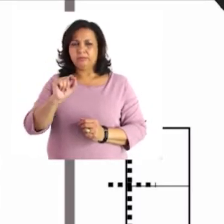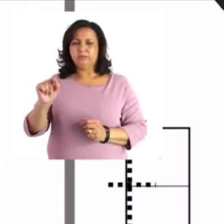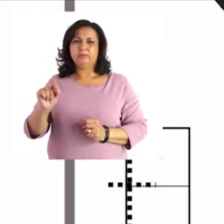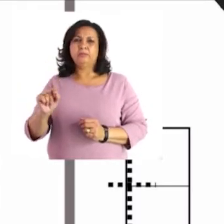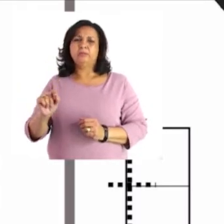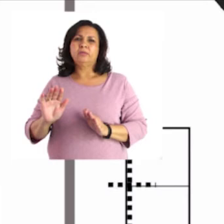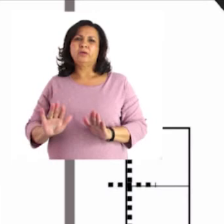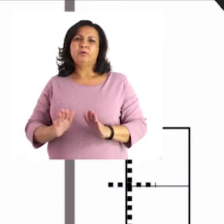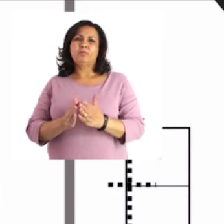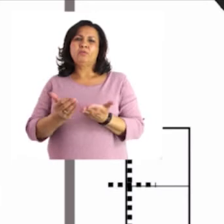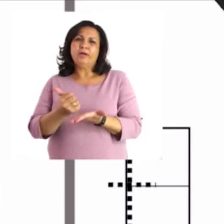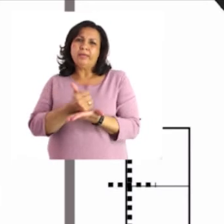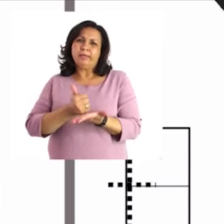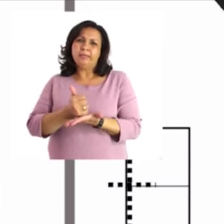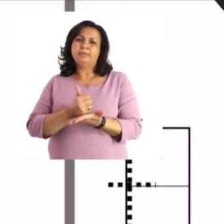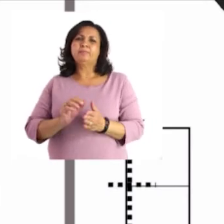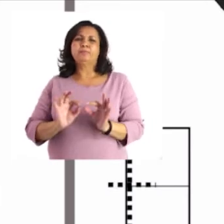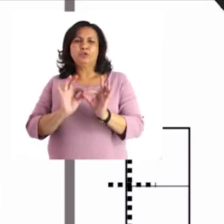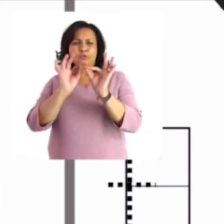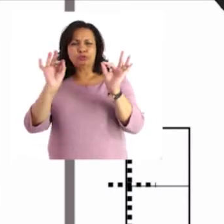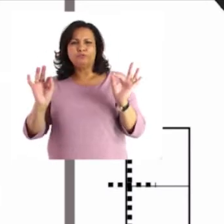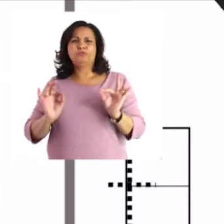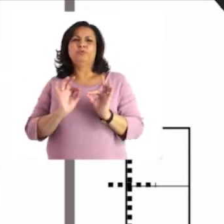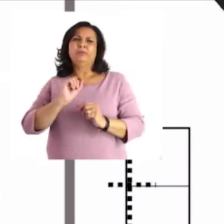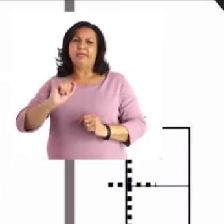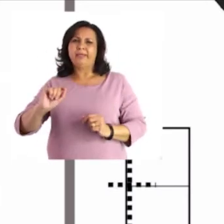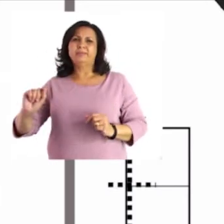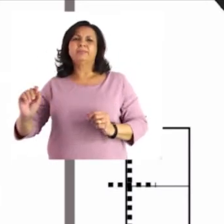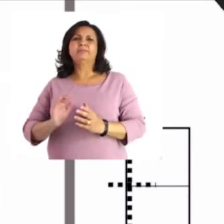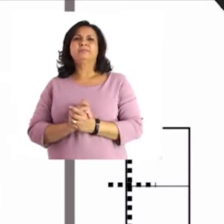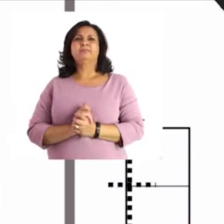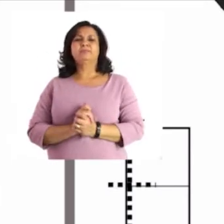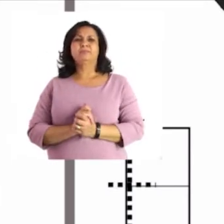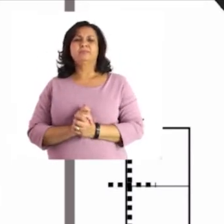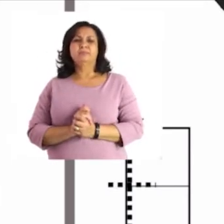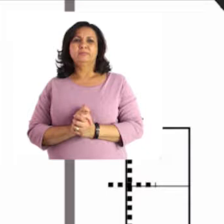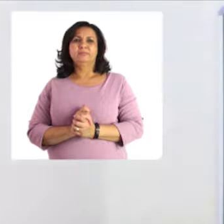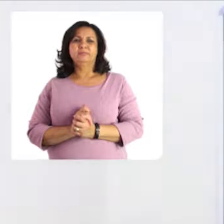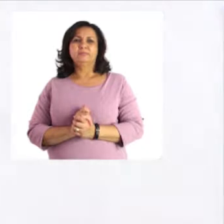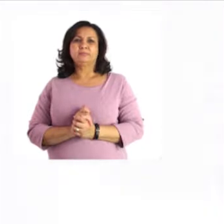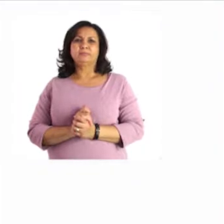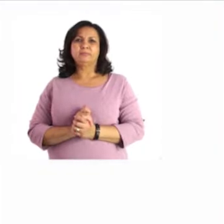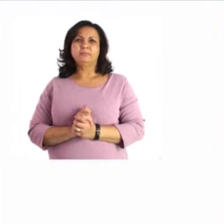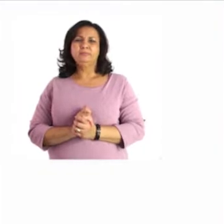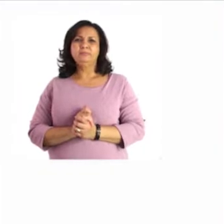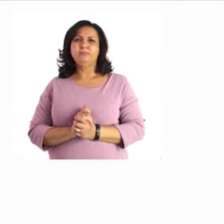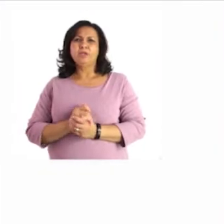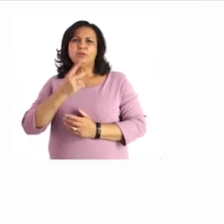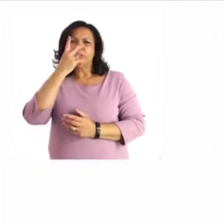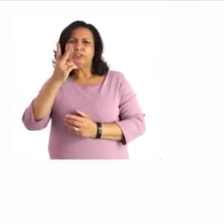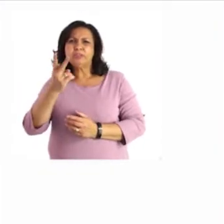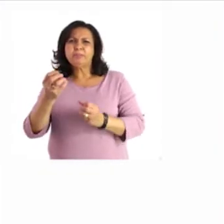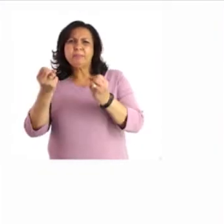me, friends. And now if we go to page 22, we'll find that we have a whole lot of